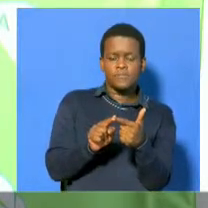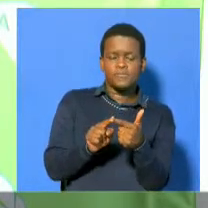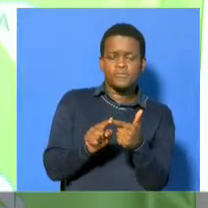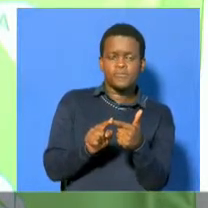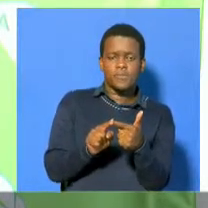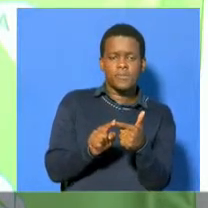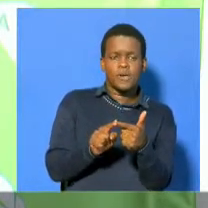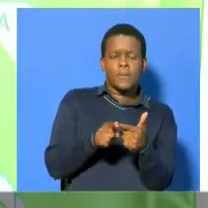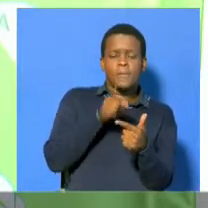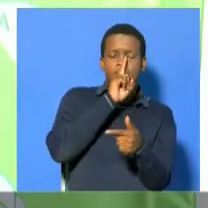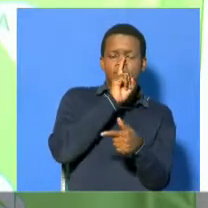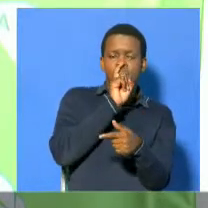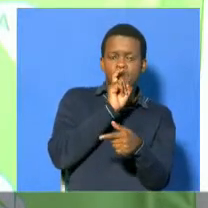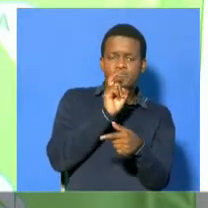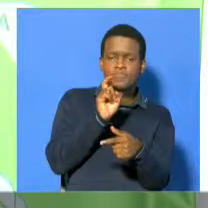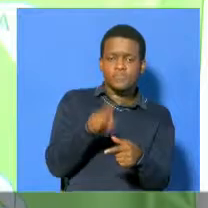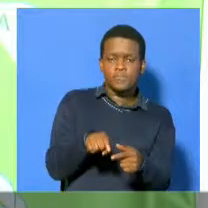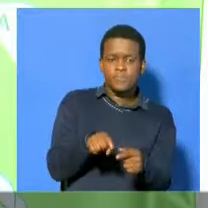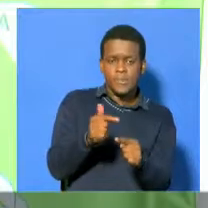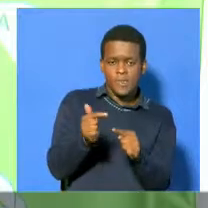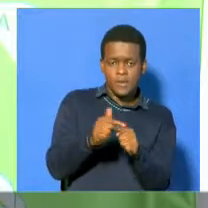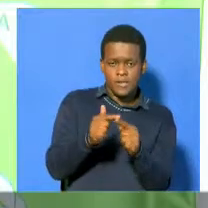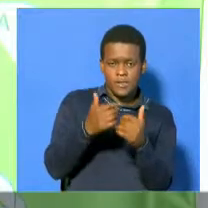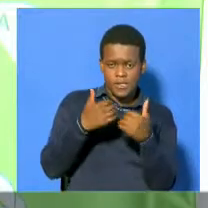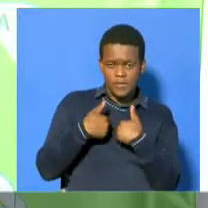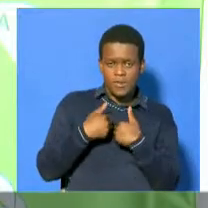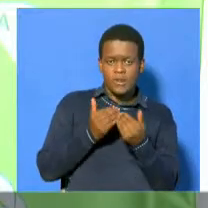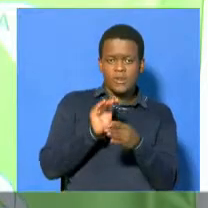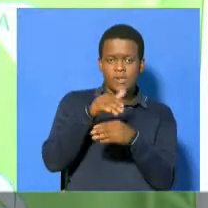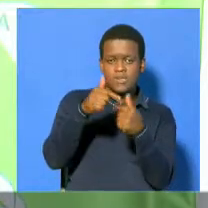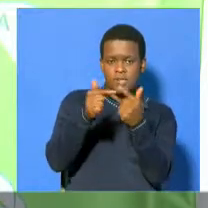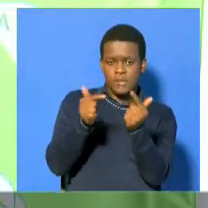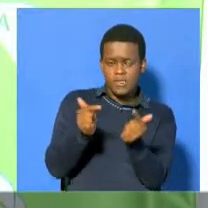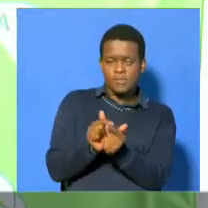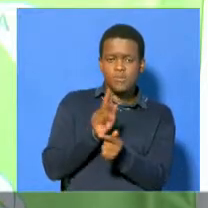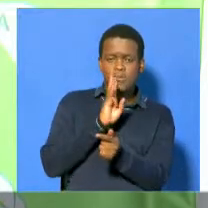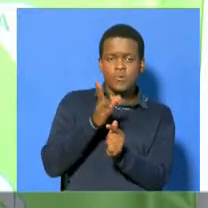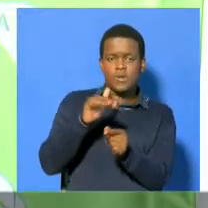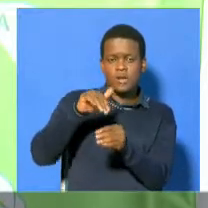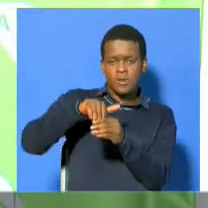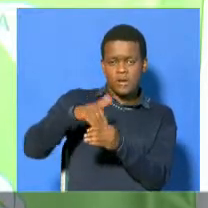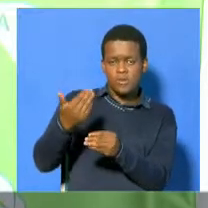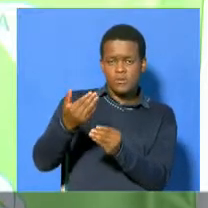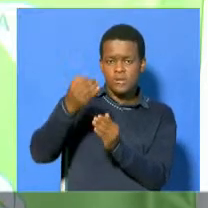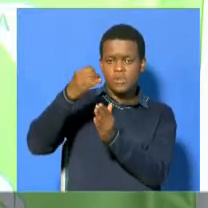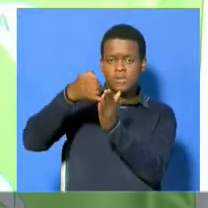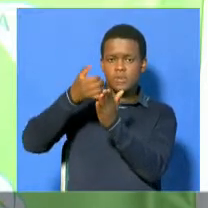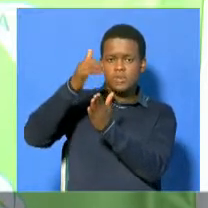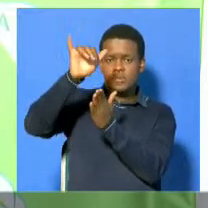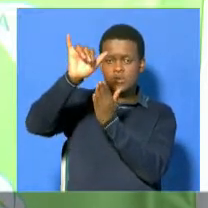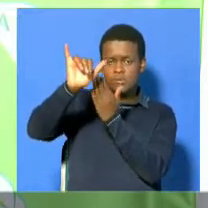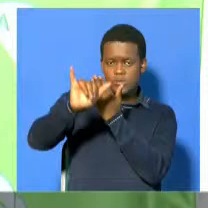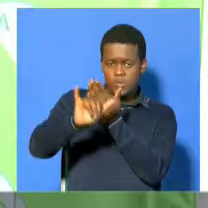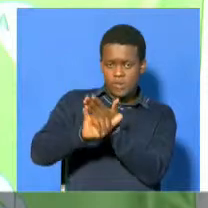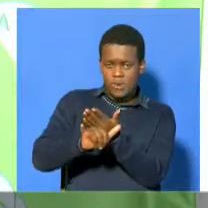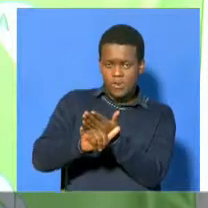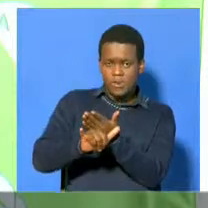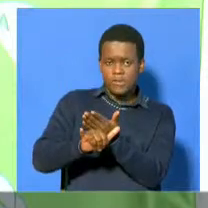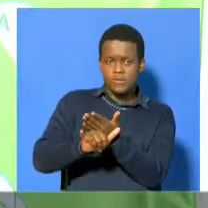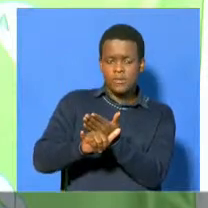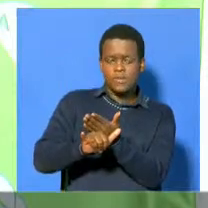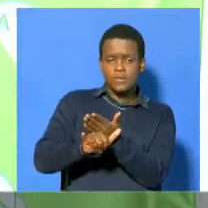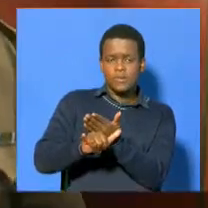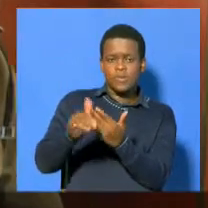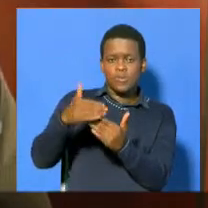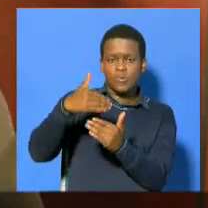pre-release training sessions. The next will be in July in preparation for the second quarter and so forth